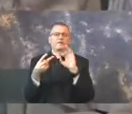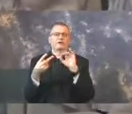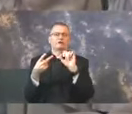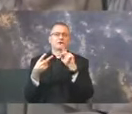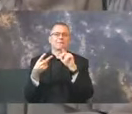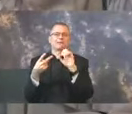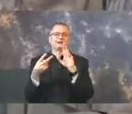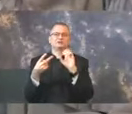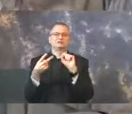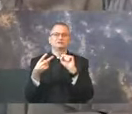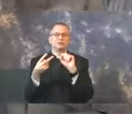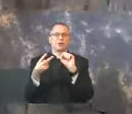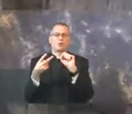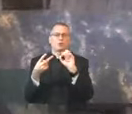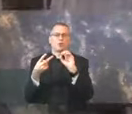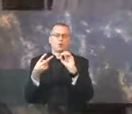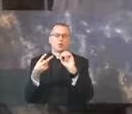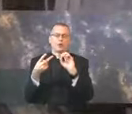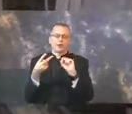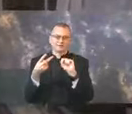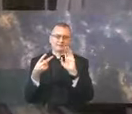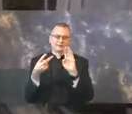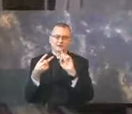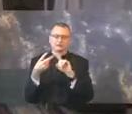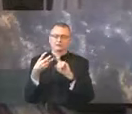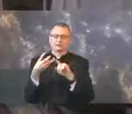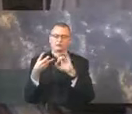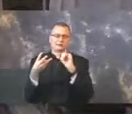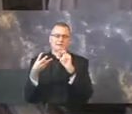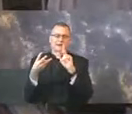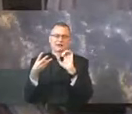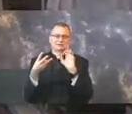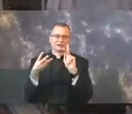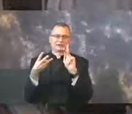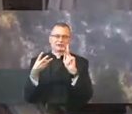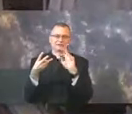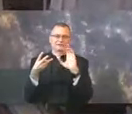OSB, and Father Yashik Yunek, CR.